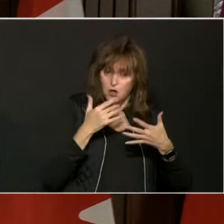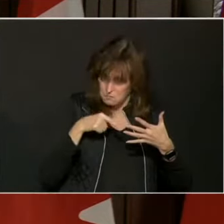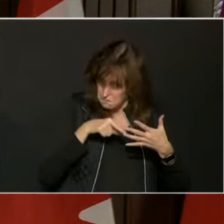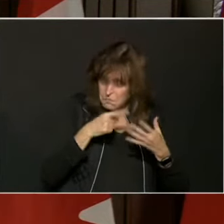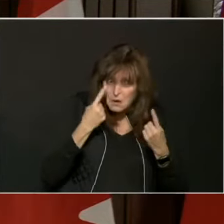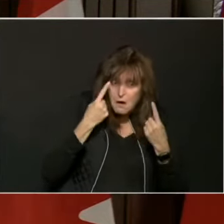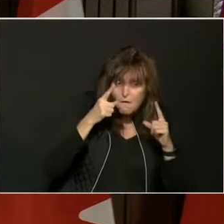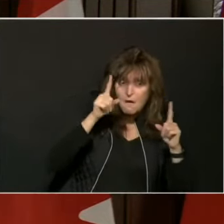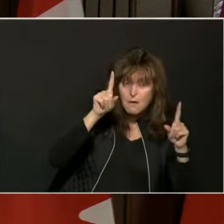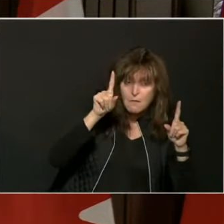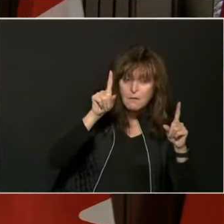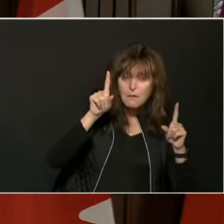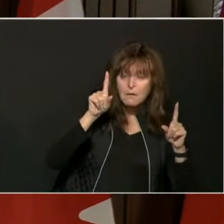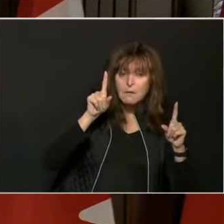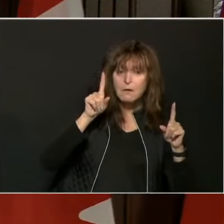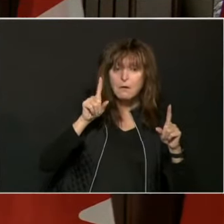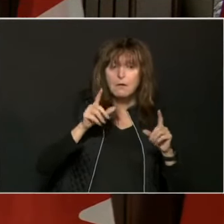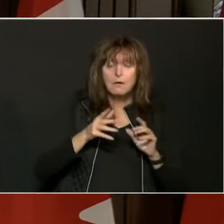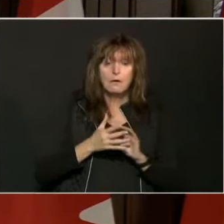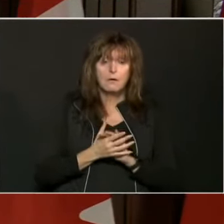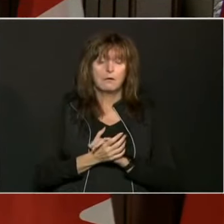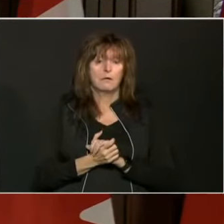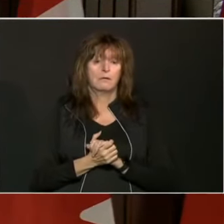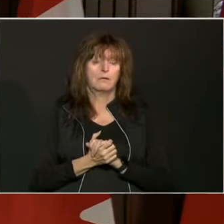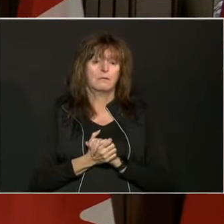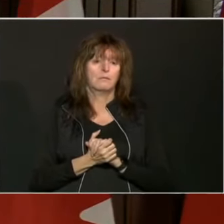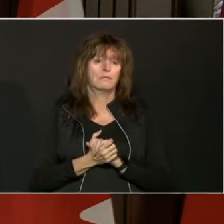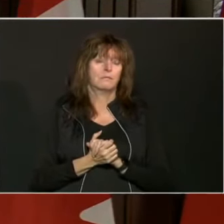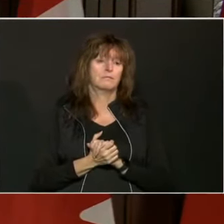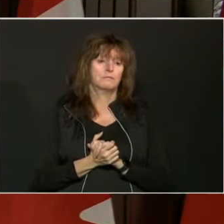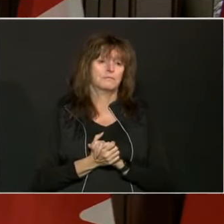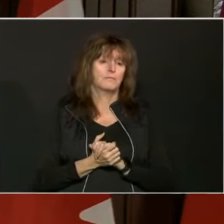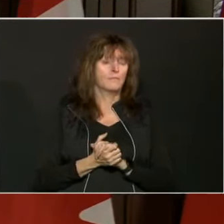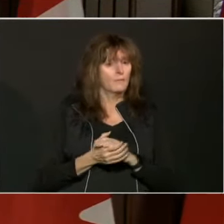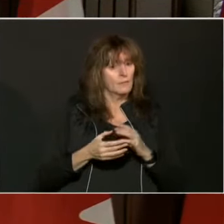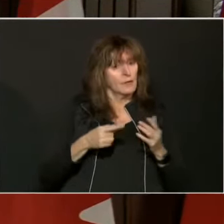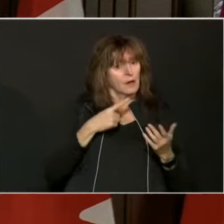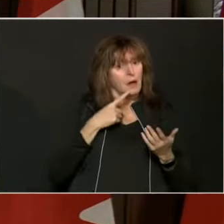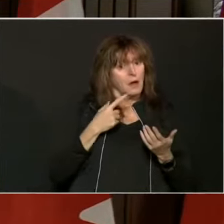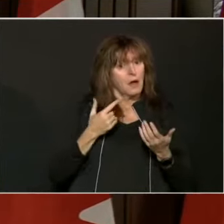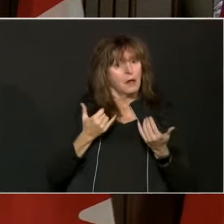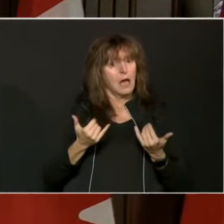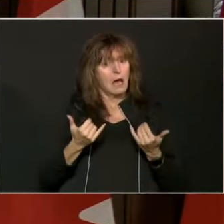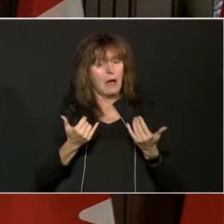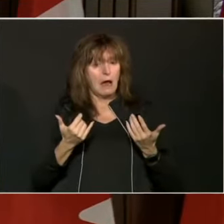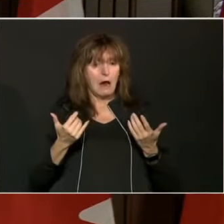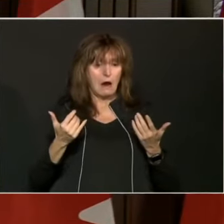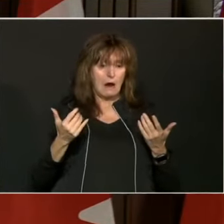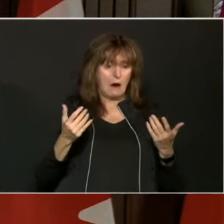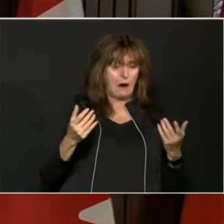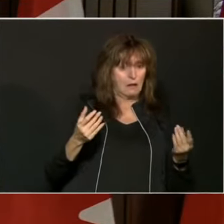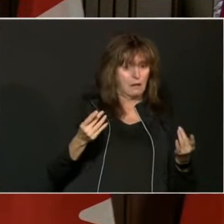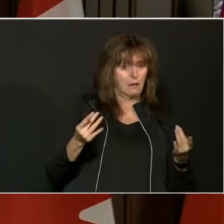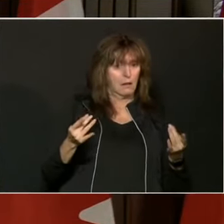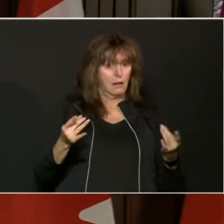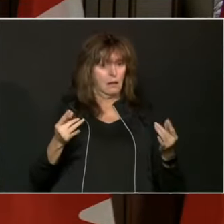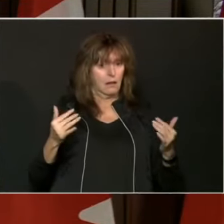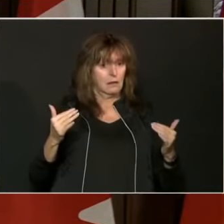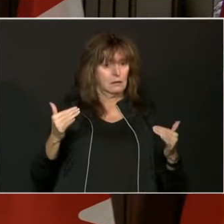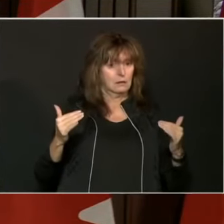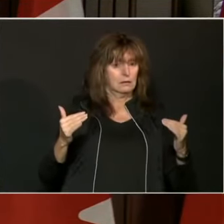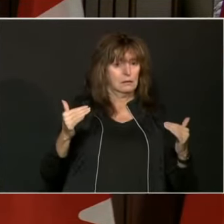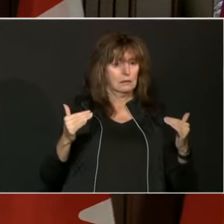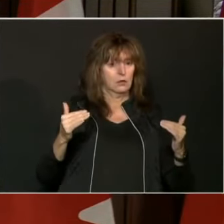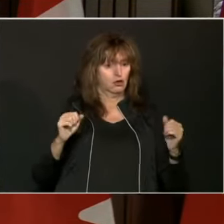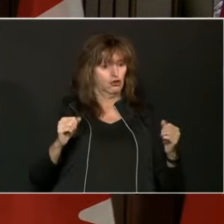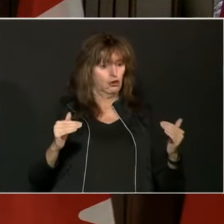orange zone, et cetera? You said we're precarious. I'm just trying to get a sense of how all that is working. So there's a